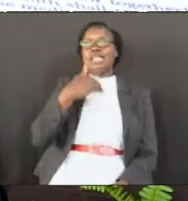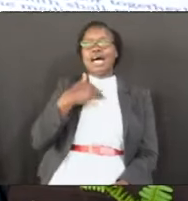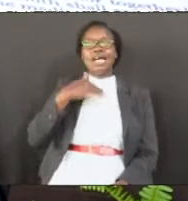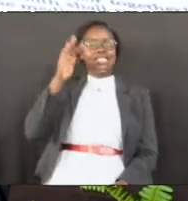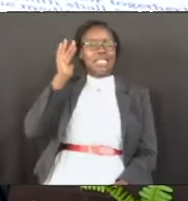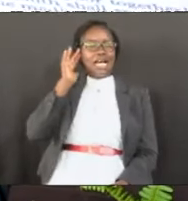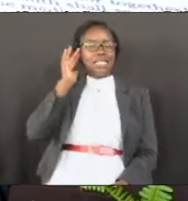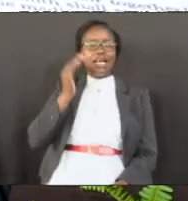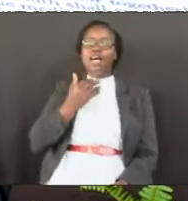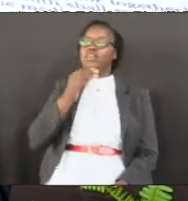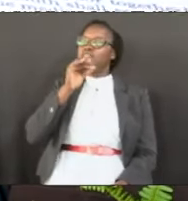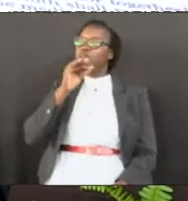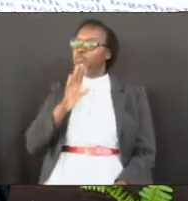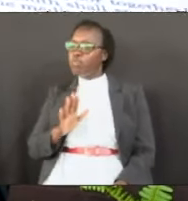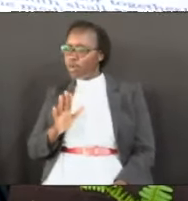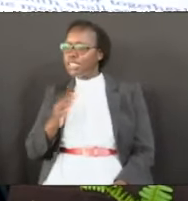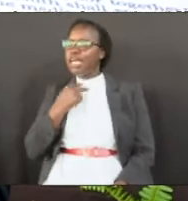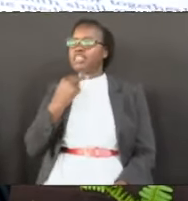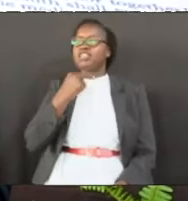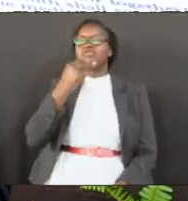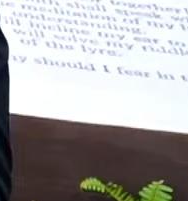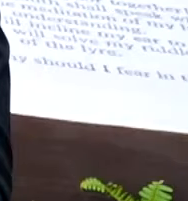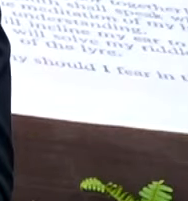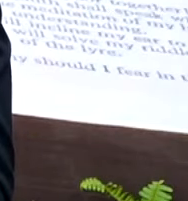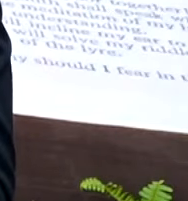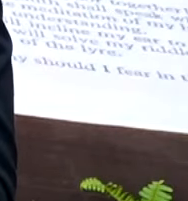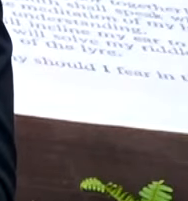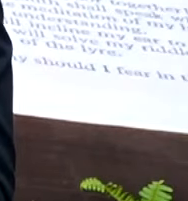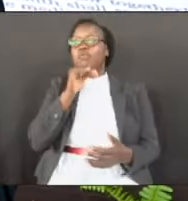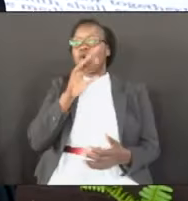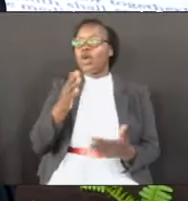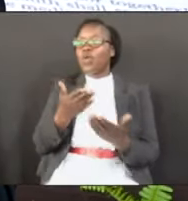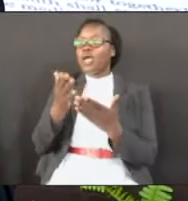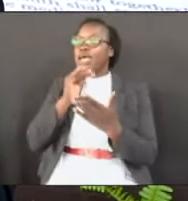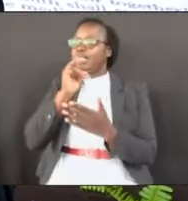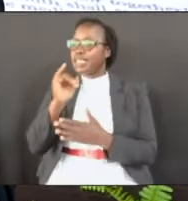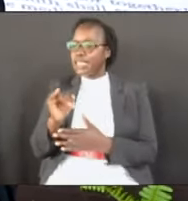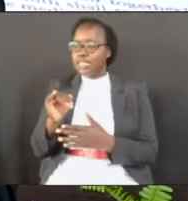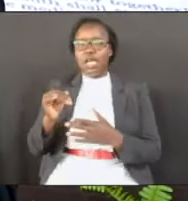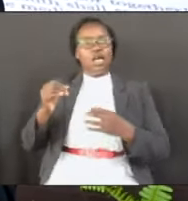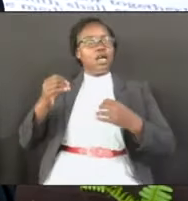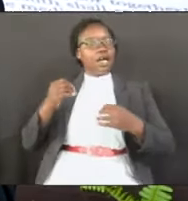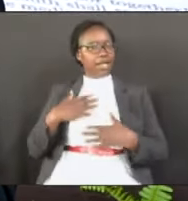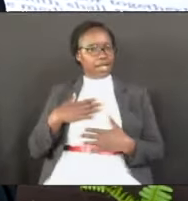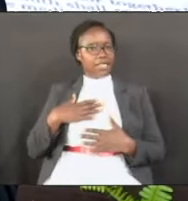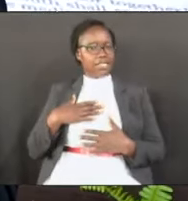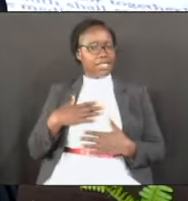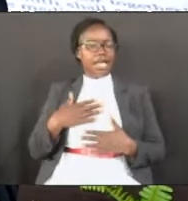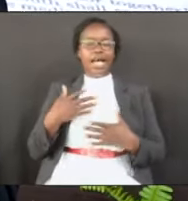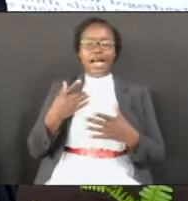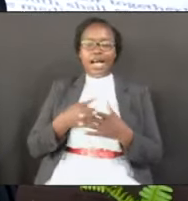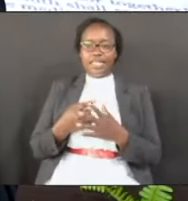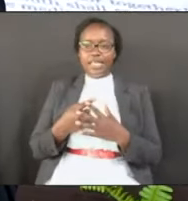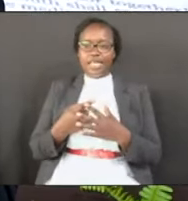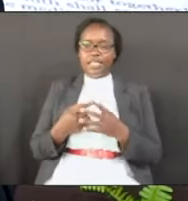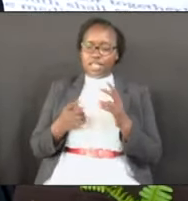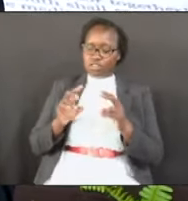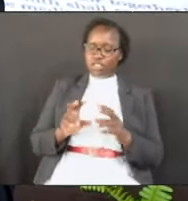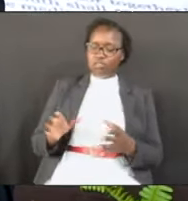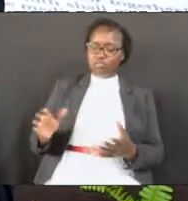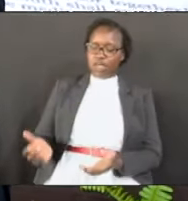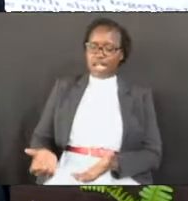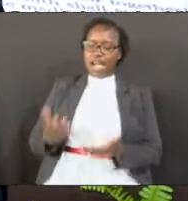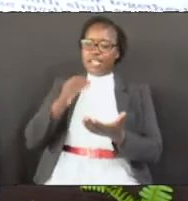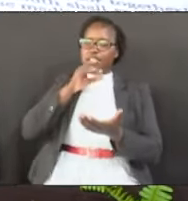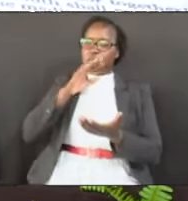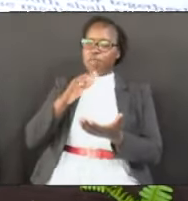heard the voice of the Lord where he is. Arise. Lift up the Lord and hold